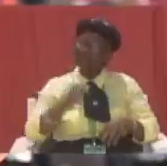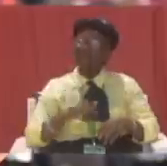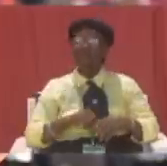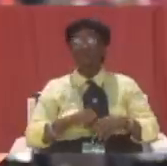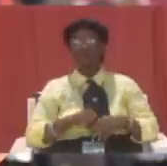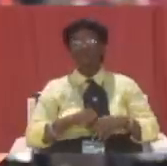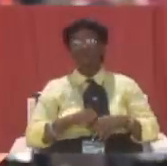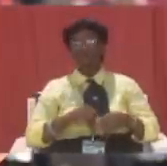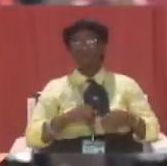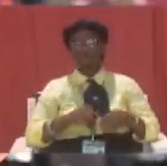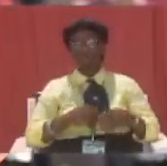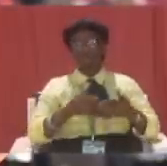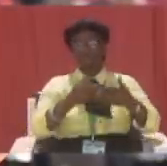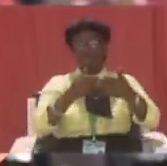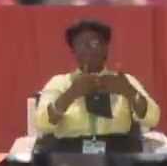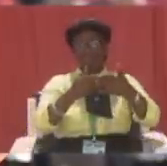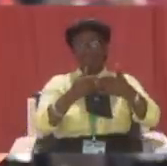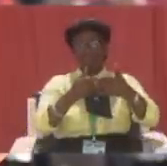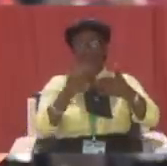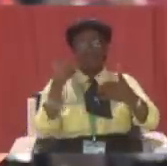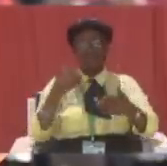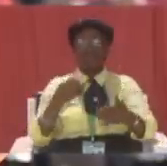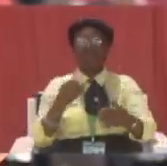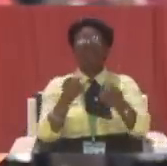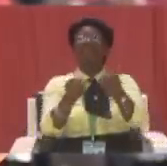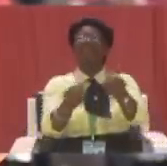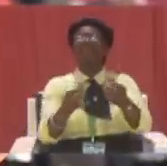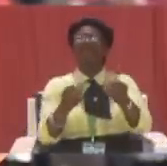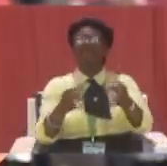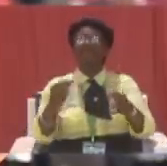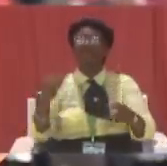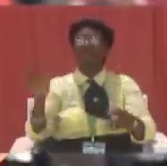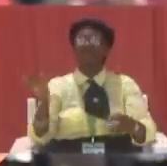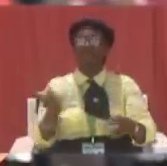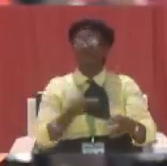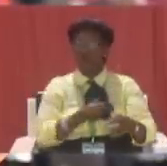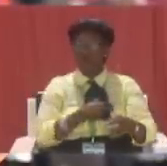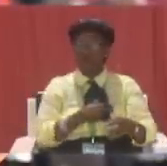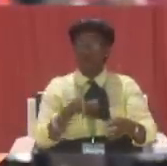Before many of us met the Lord Jesus Christ, we were suffering